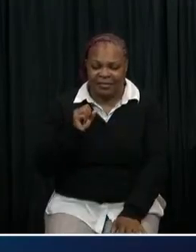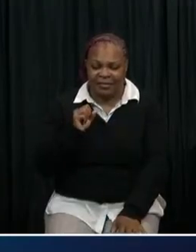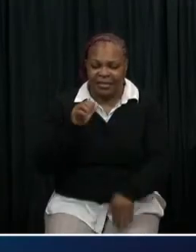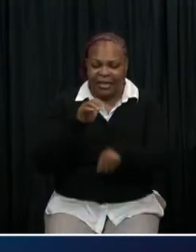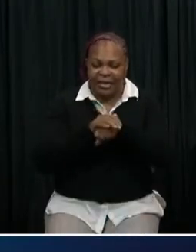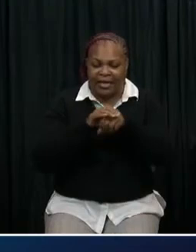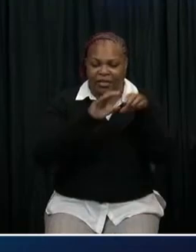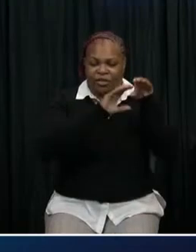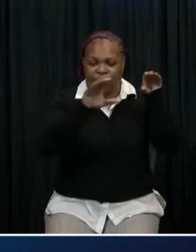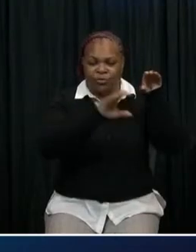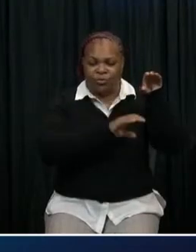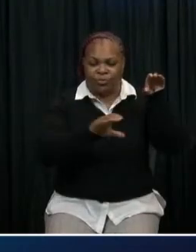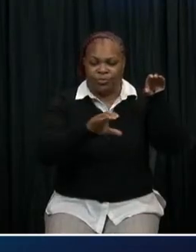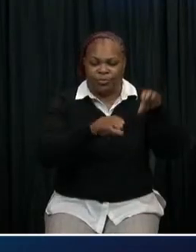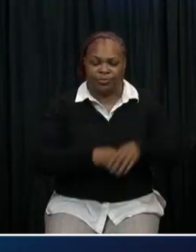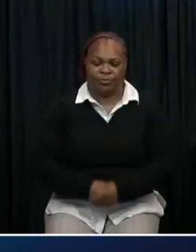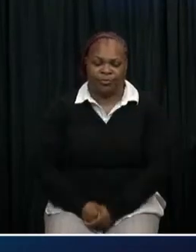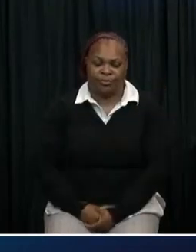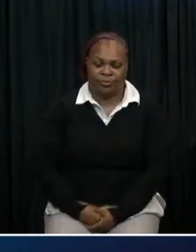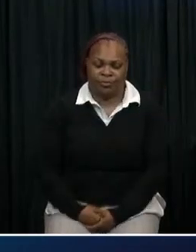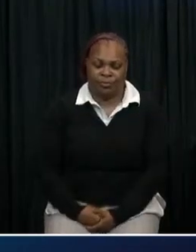Zoom.